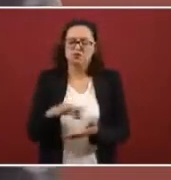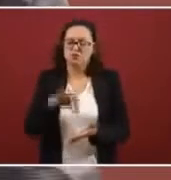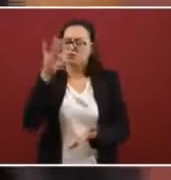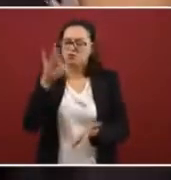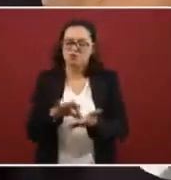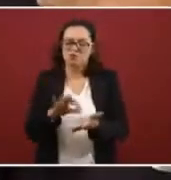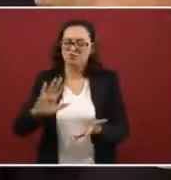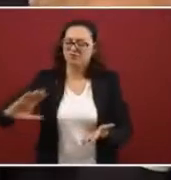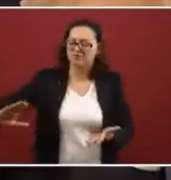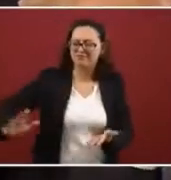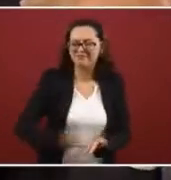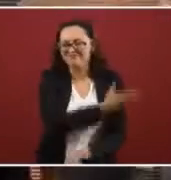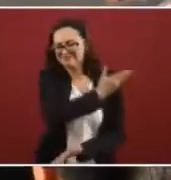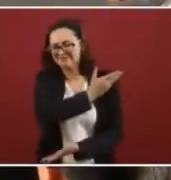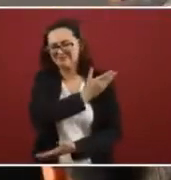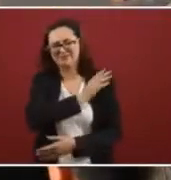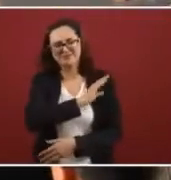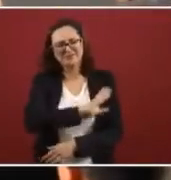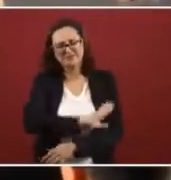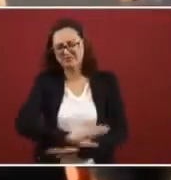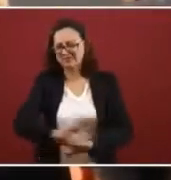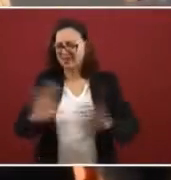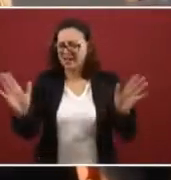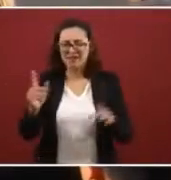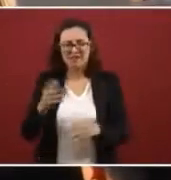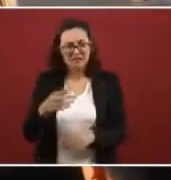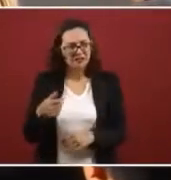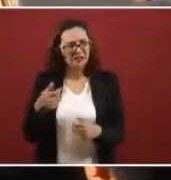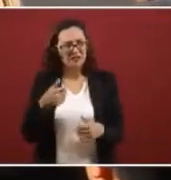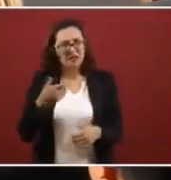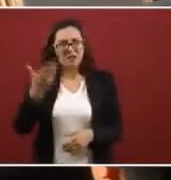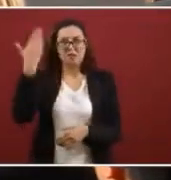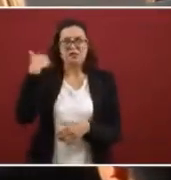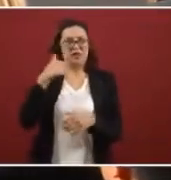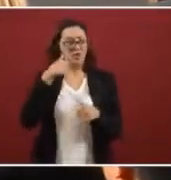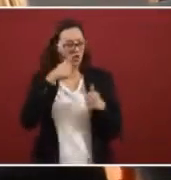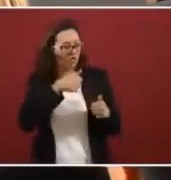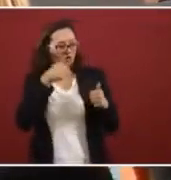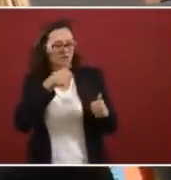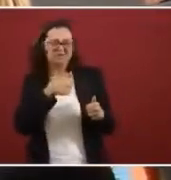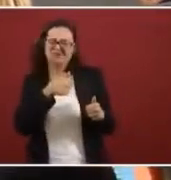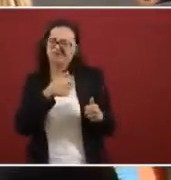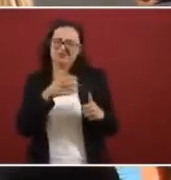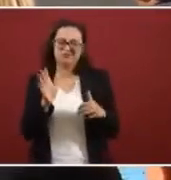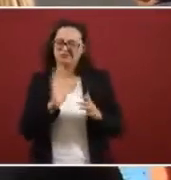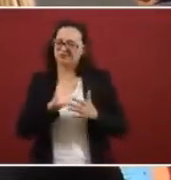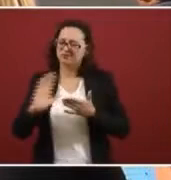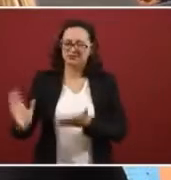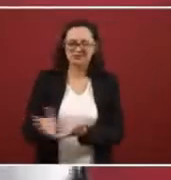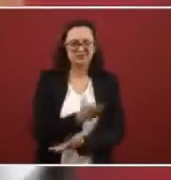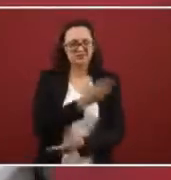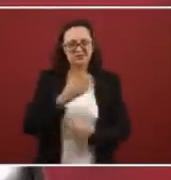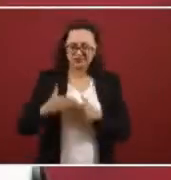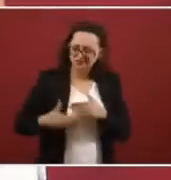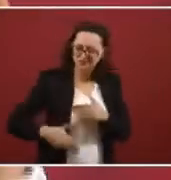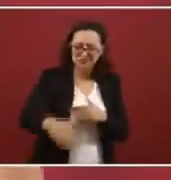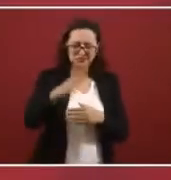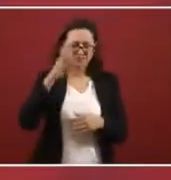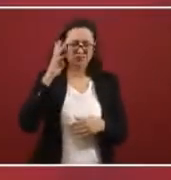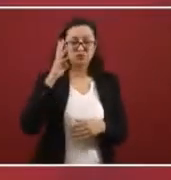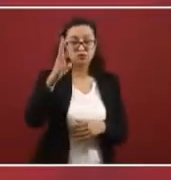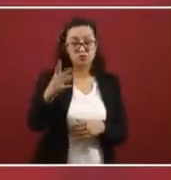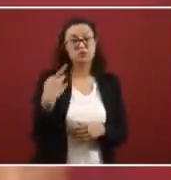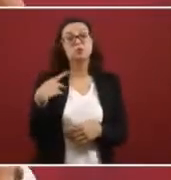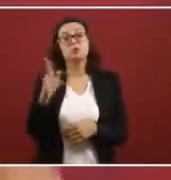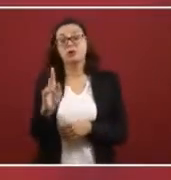final point. I don't like to look back. I like to look forward. And only in the cases